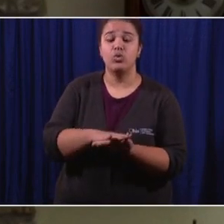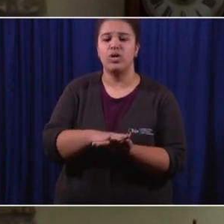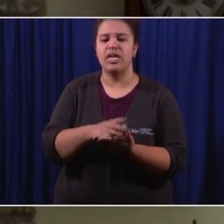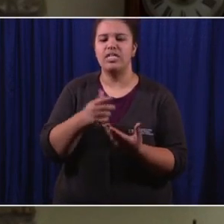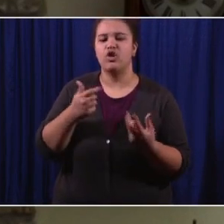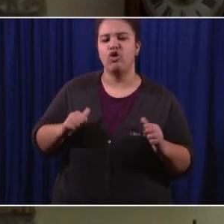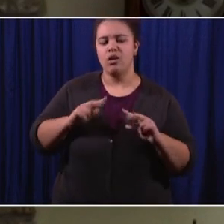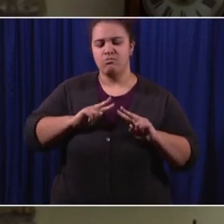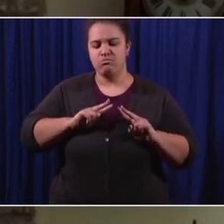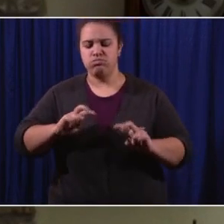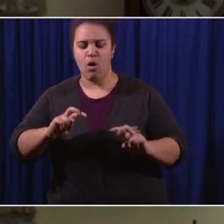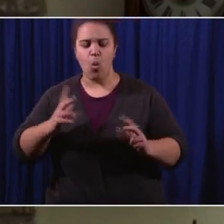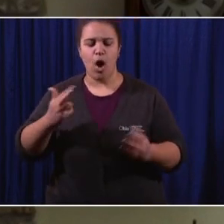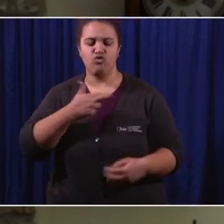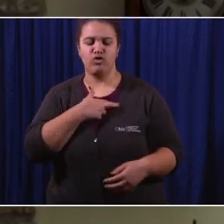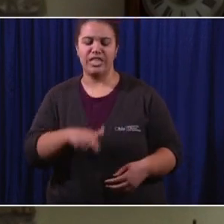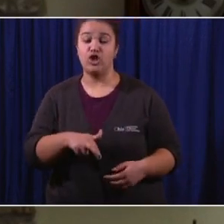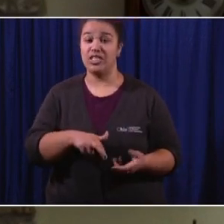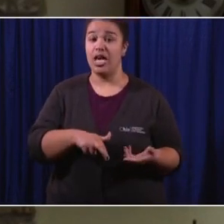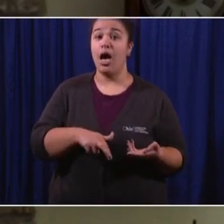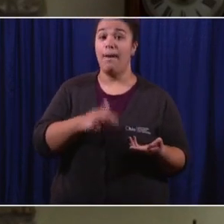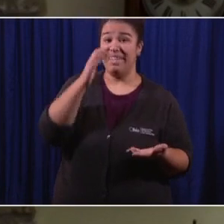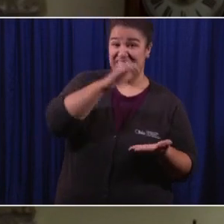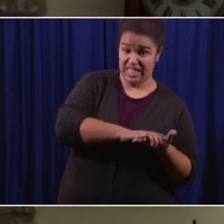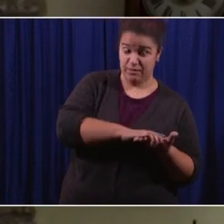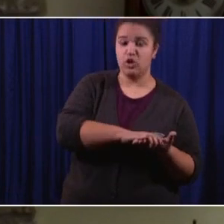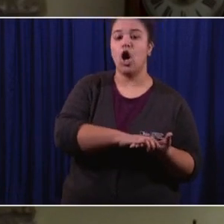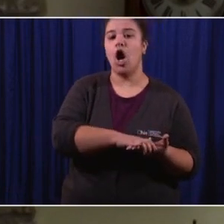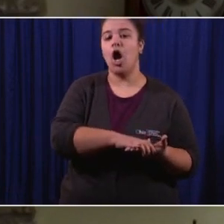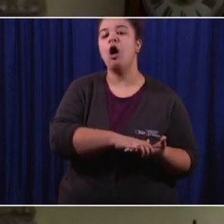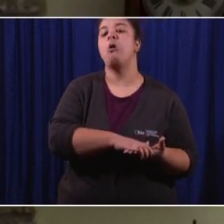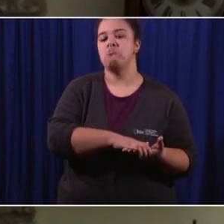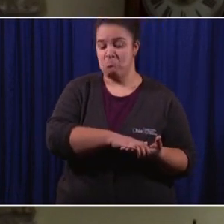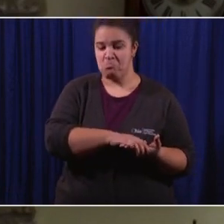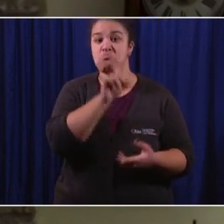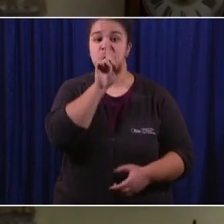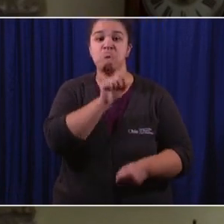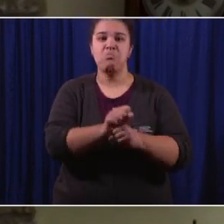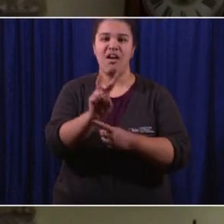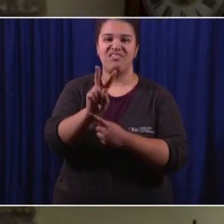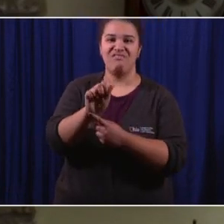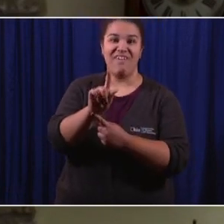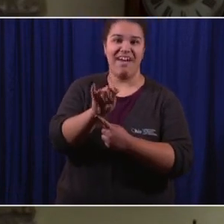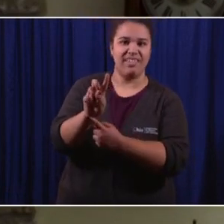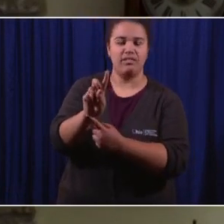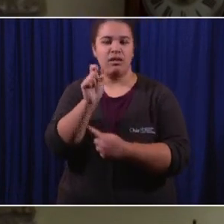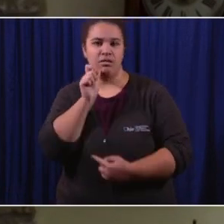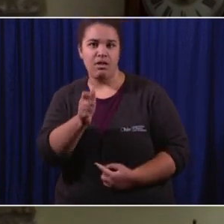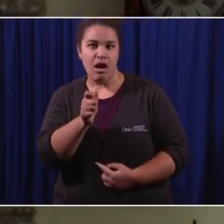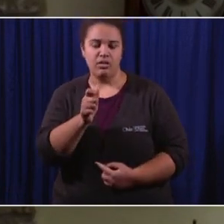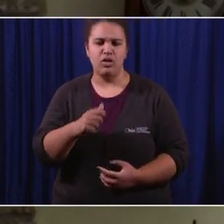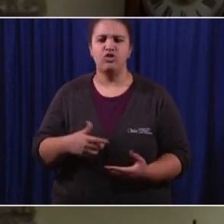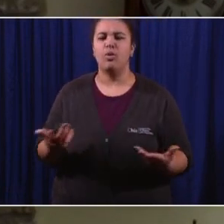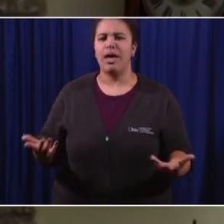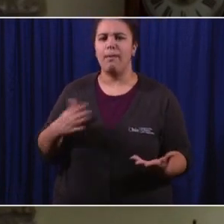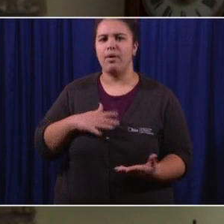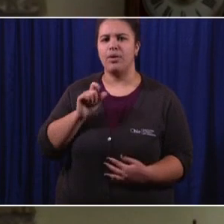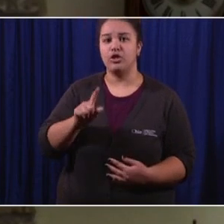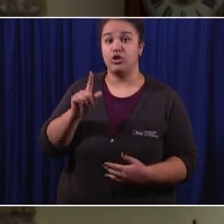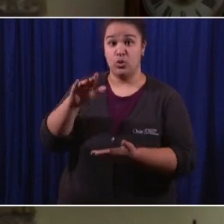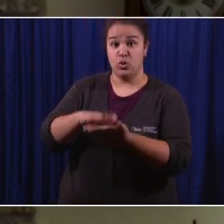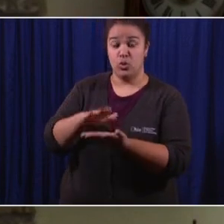are valid and which are not. So my question is, Governor, should schools simply be honoring exemptions allowed in the sports order and the